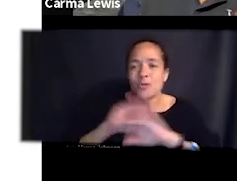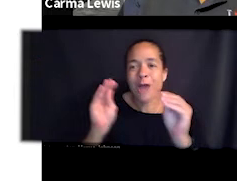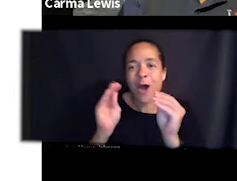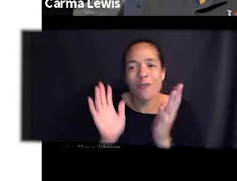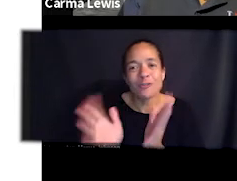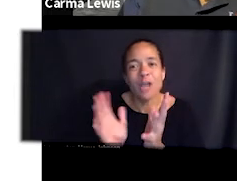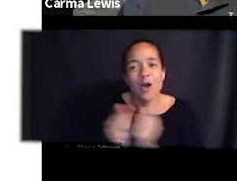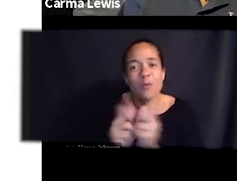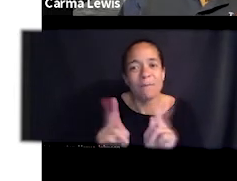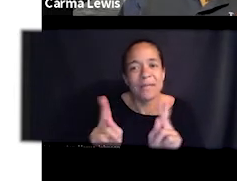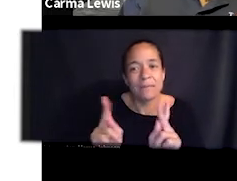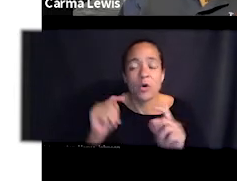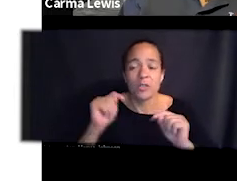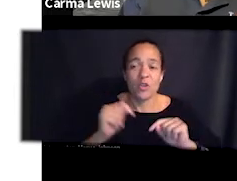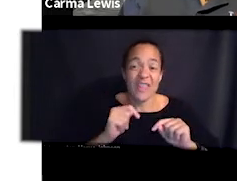very different.